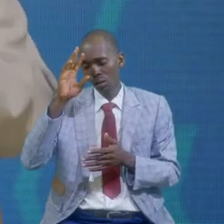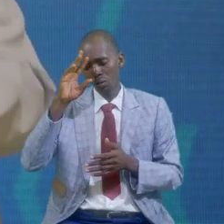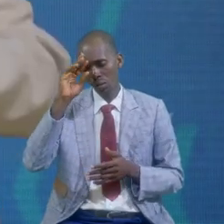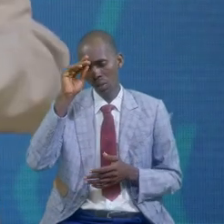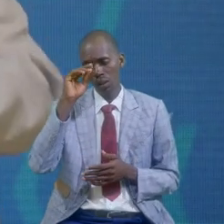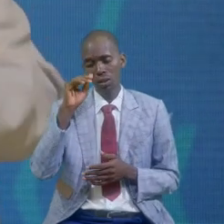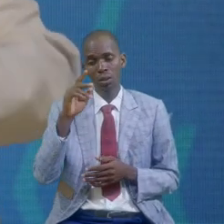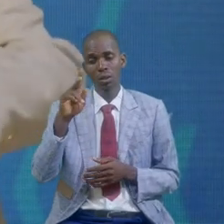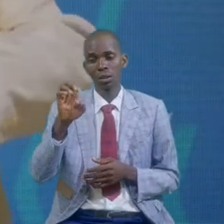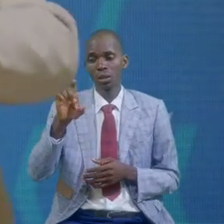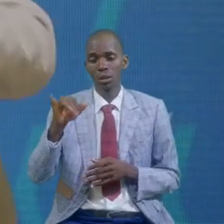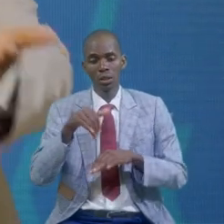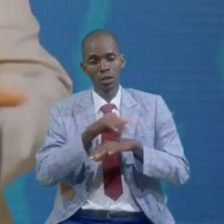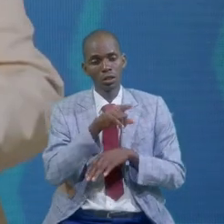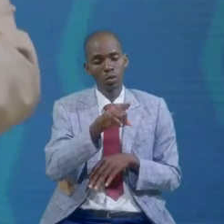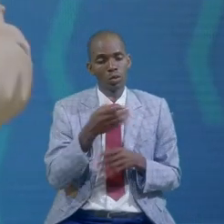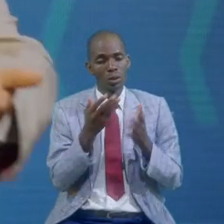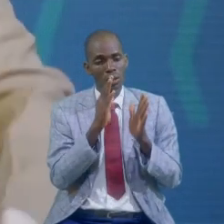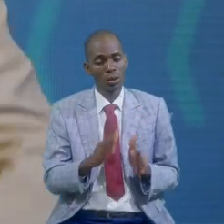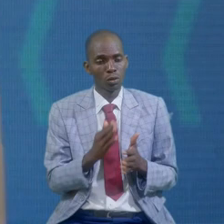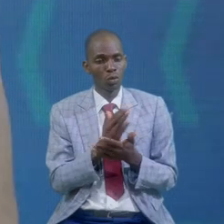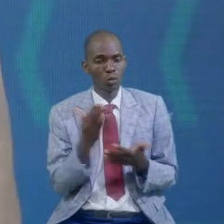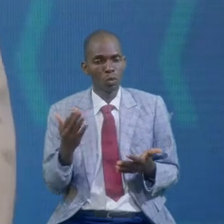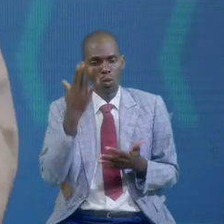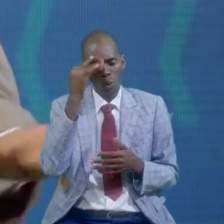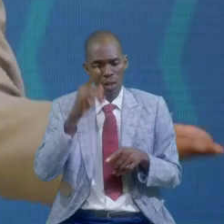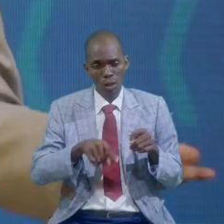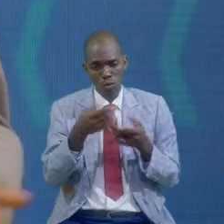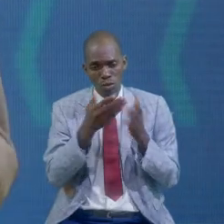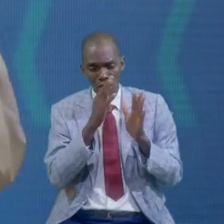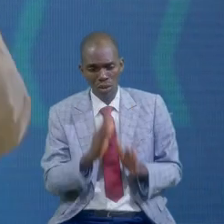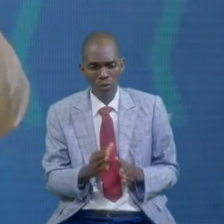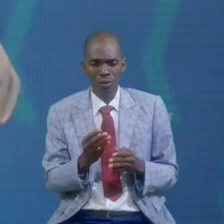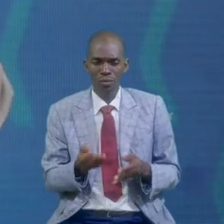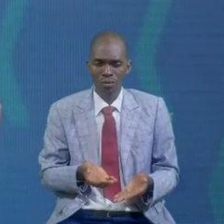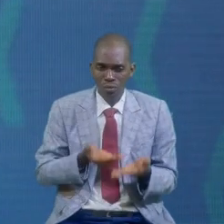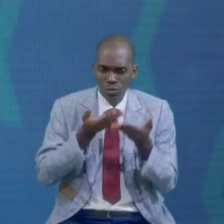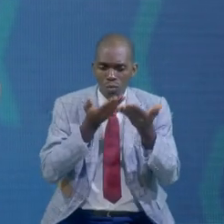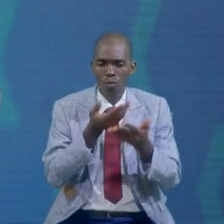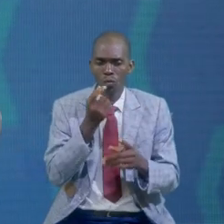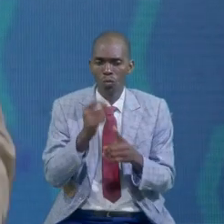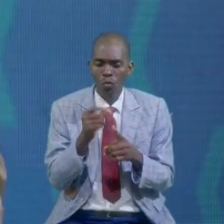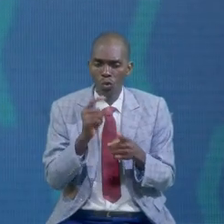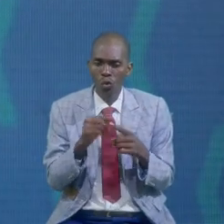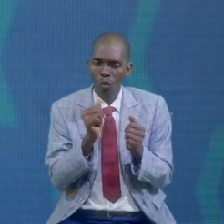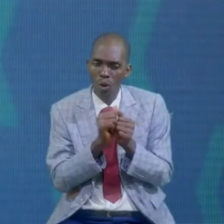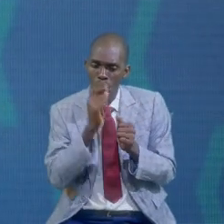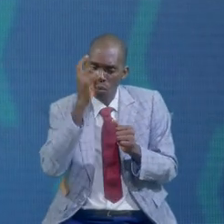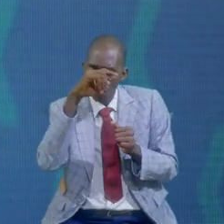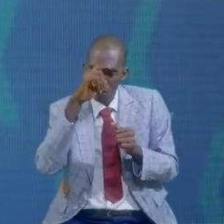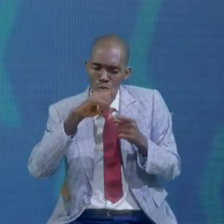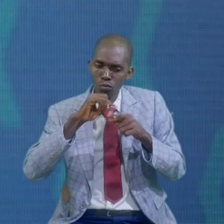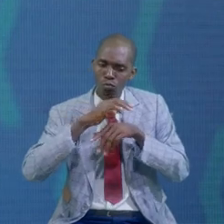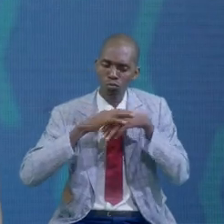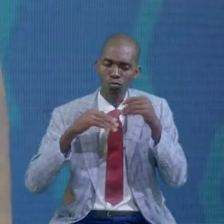mouth to the other side and deliver the message like a son? Why did you say it exactly as the man of